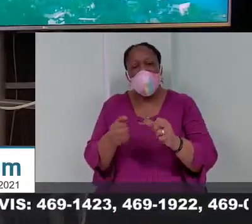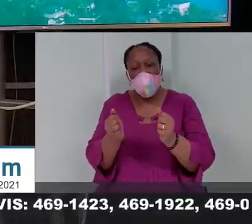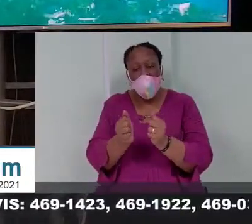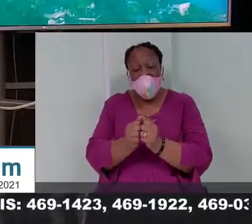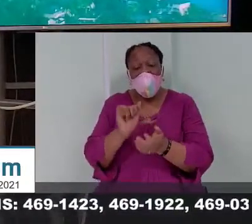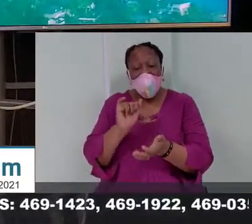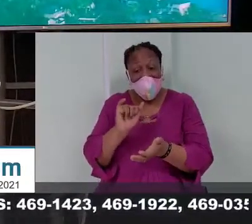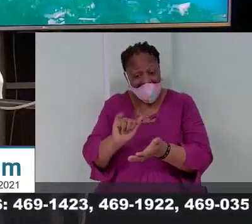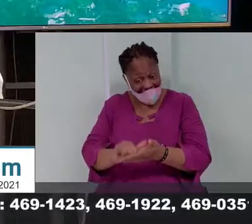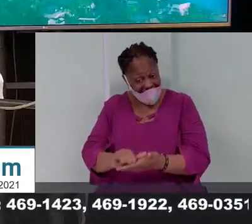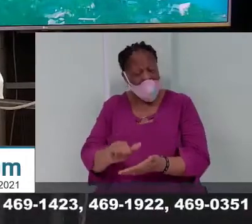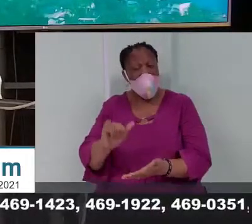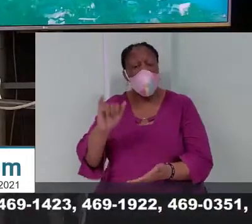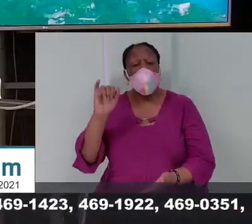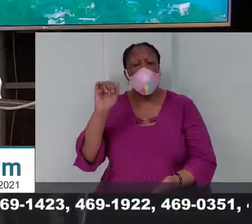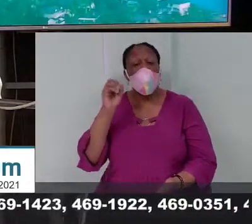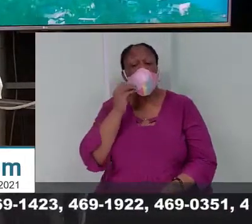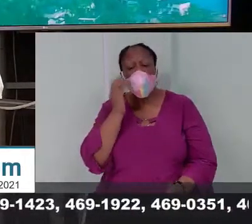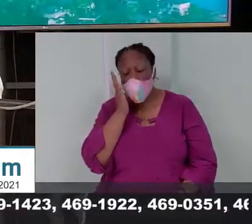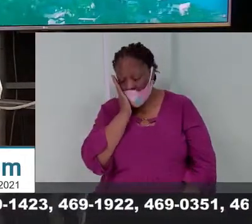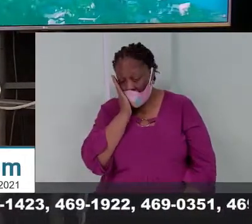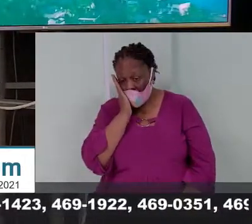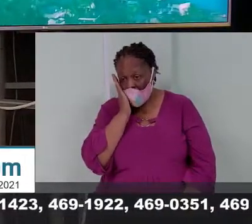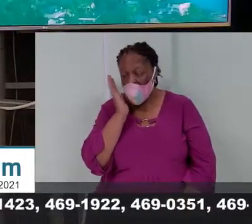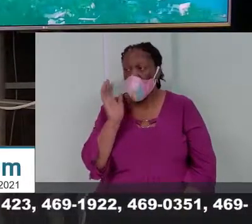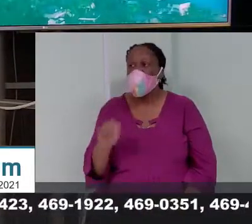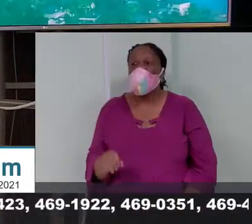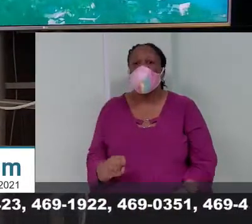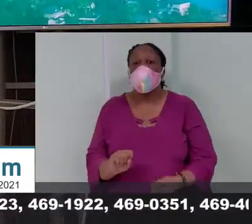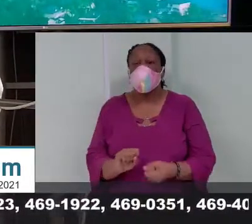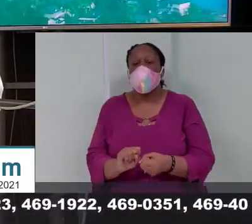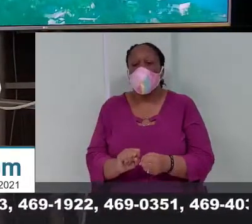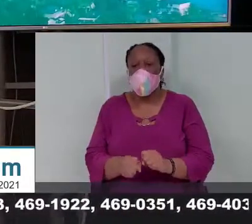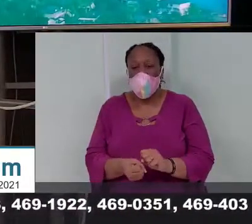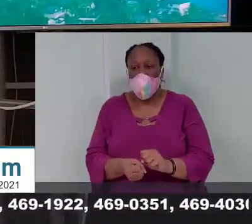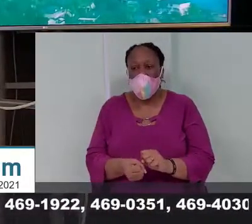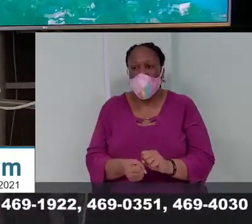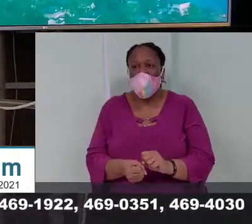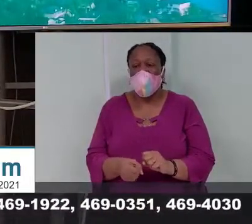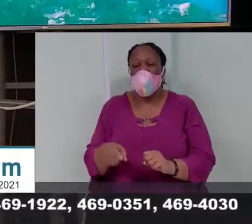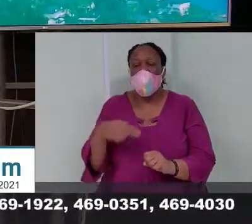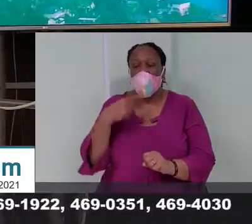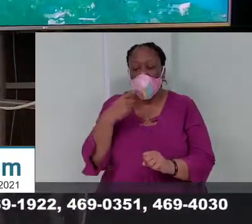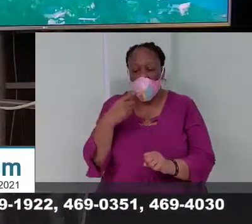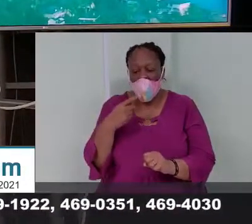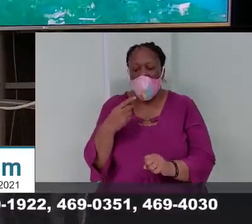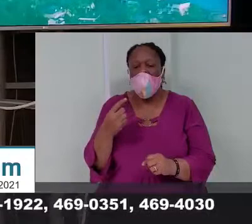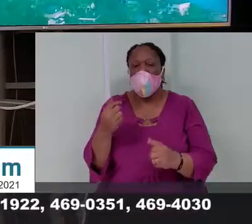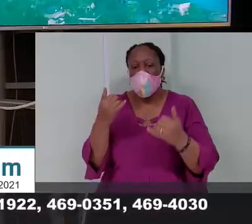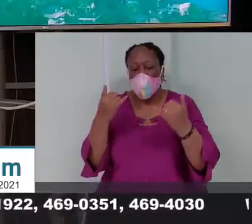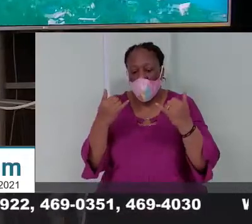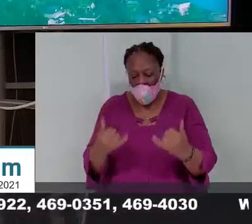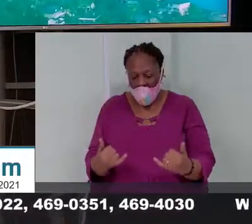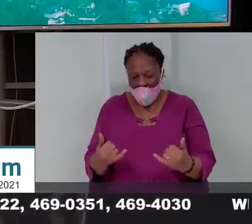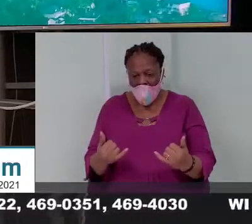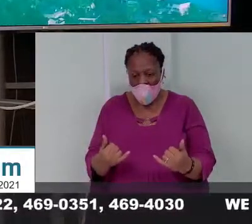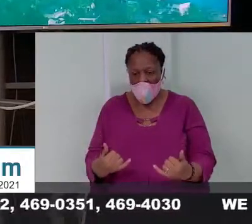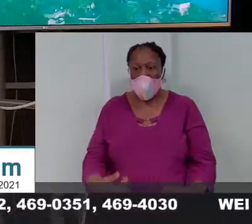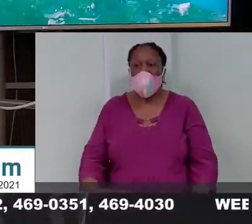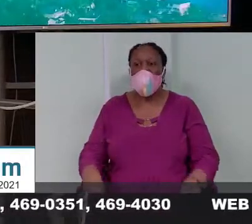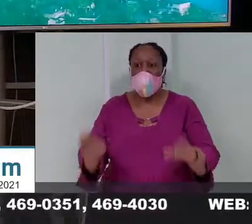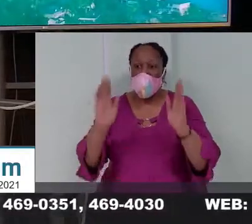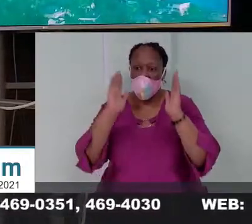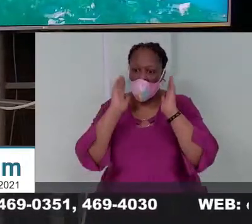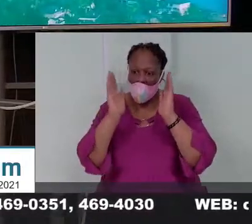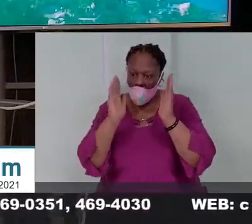facility, and what we are doing, as I just outlined in our mitigation strategy, is doing some